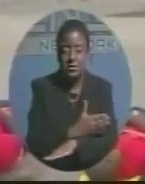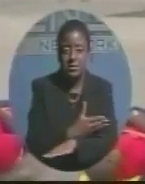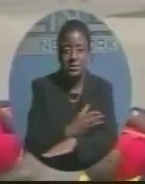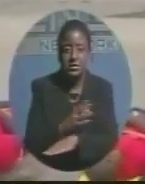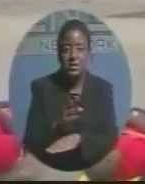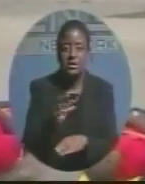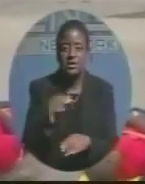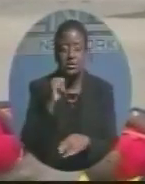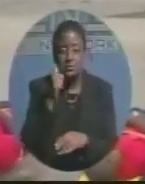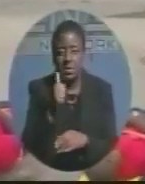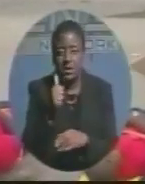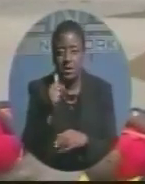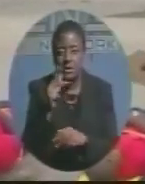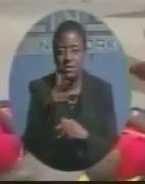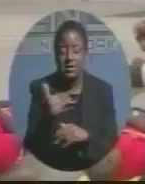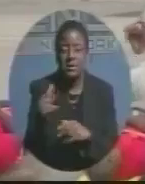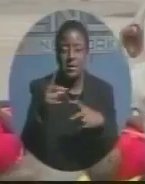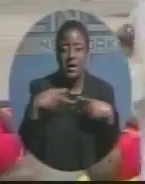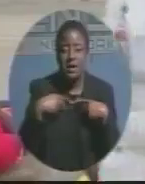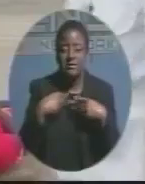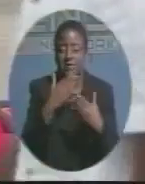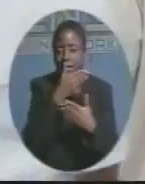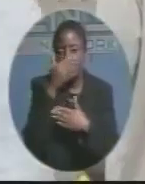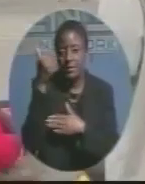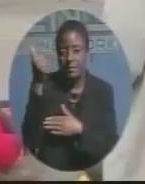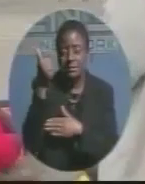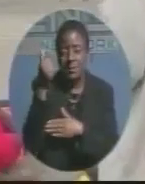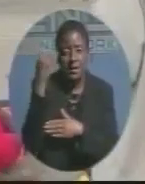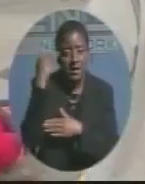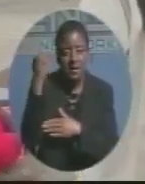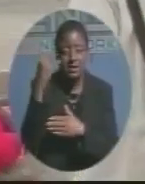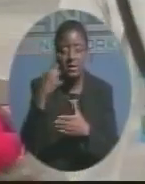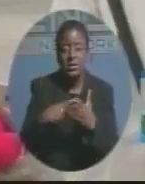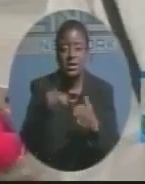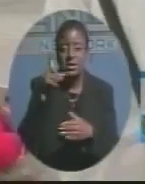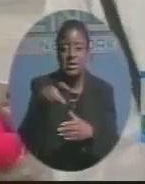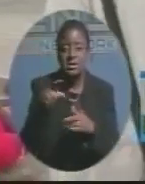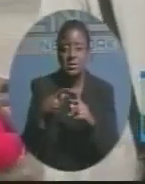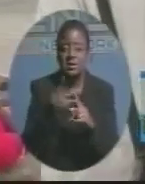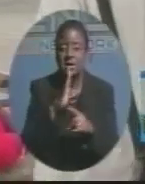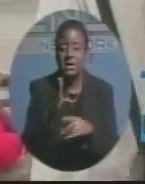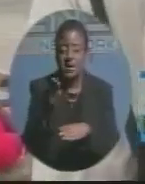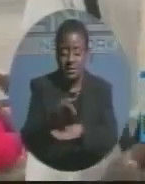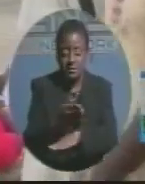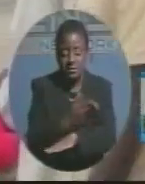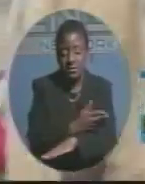officials will have a clearer picture on what has to be improved on following a full